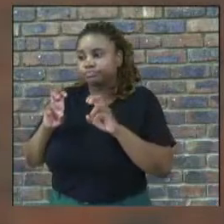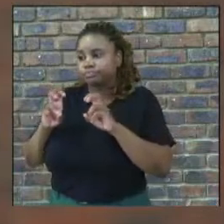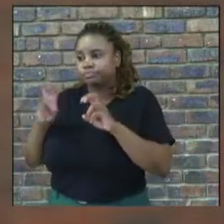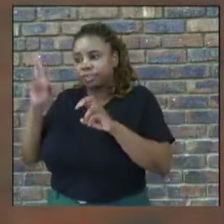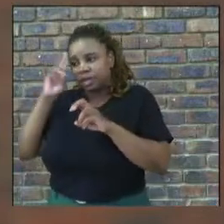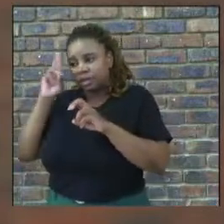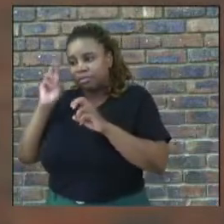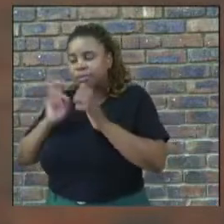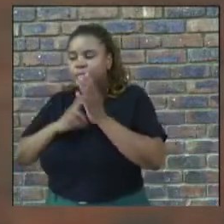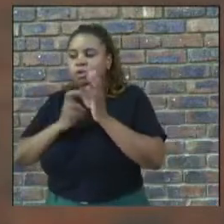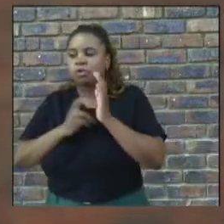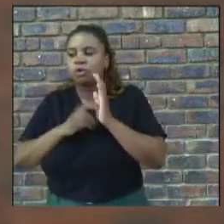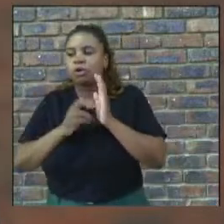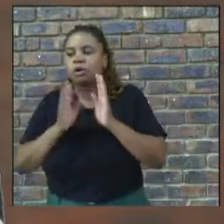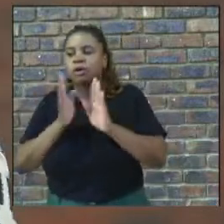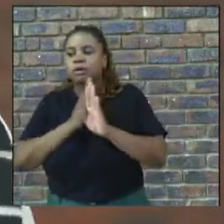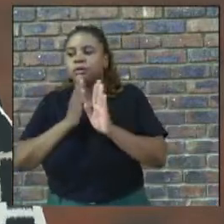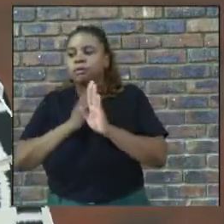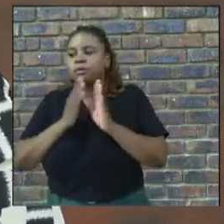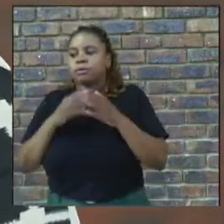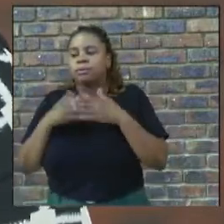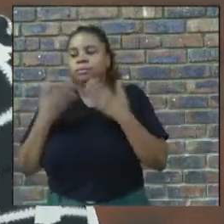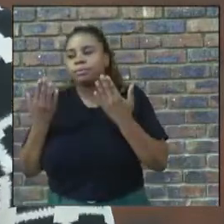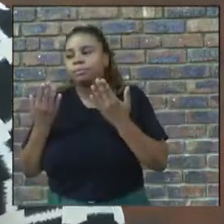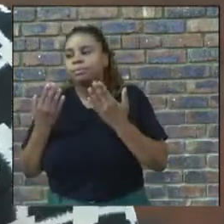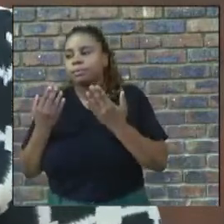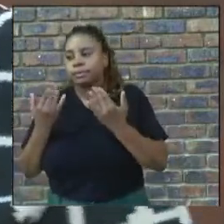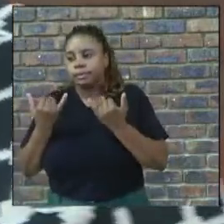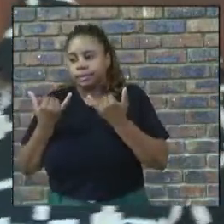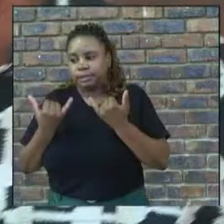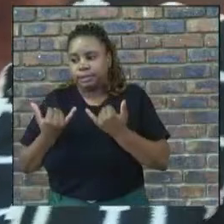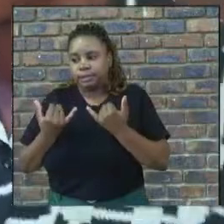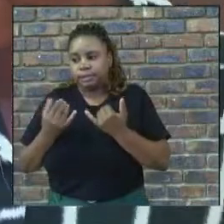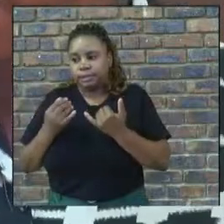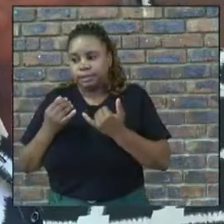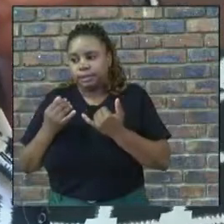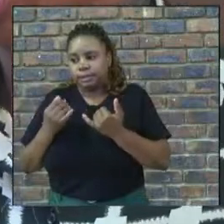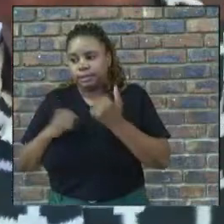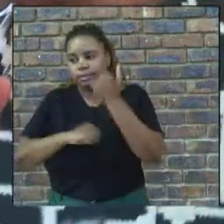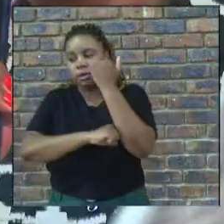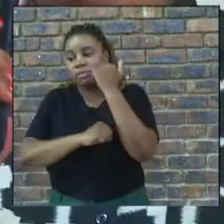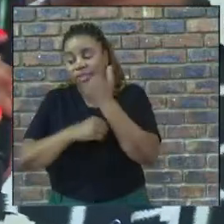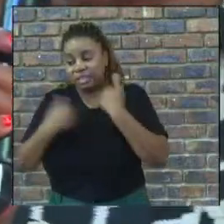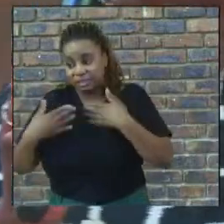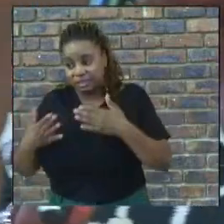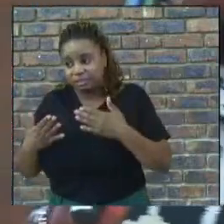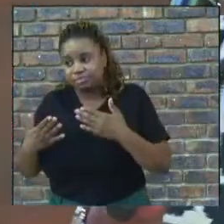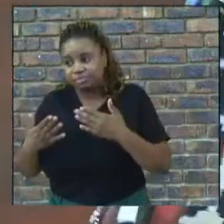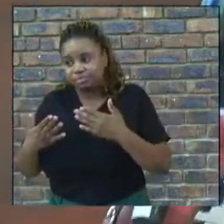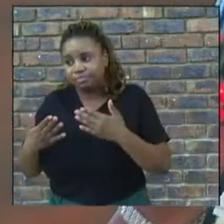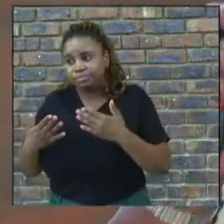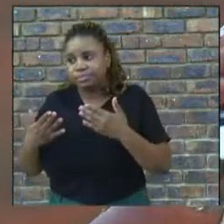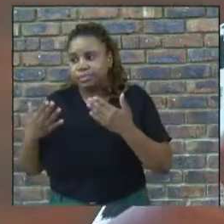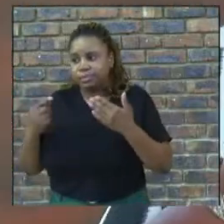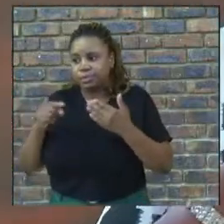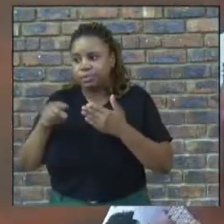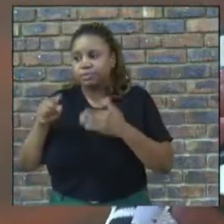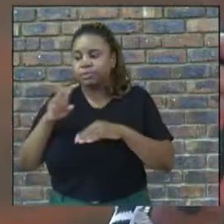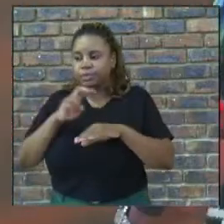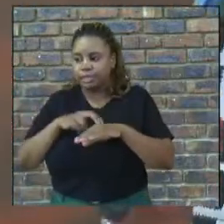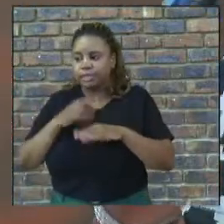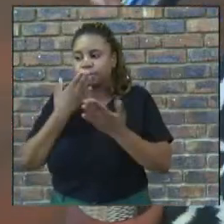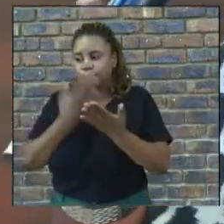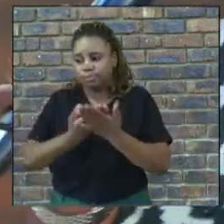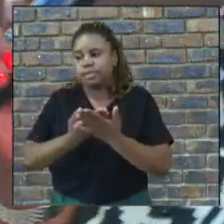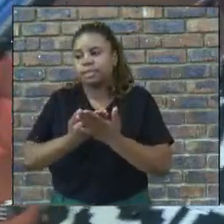o. So ha Officer Ombudsman e qala ho sebetsa re tlo nka di case tse qalang le yona ho tswela pele. Another